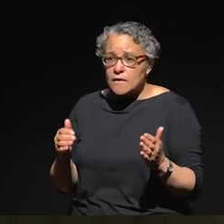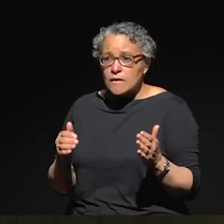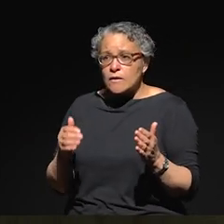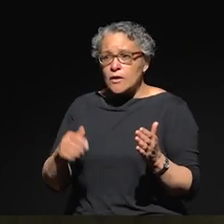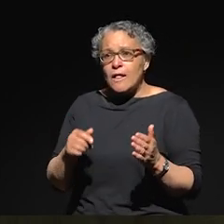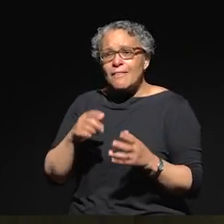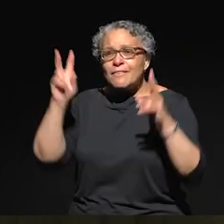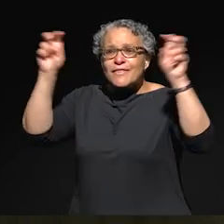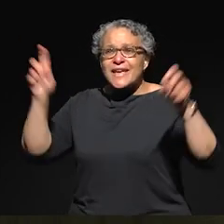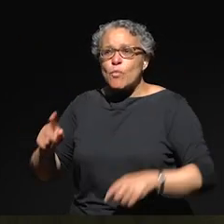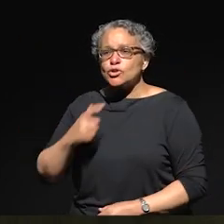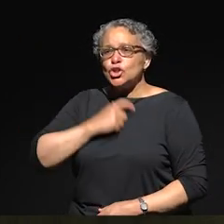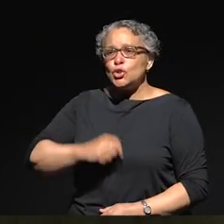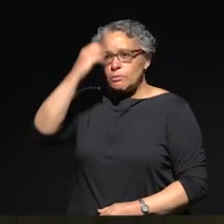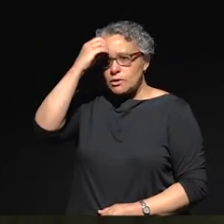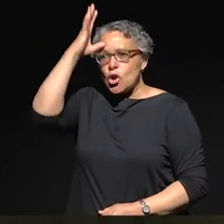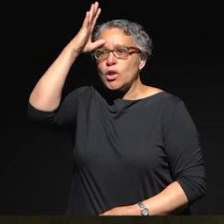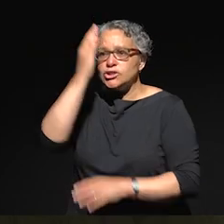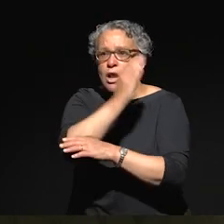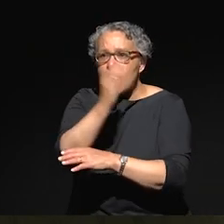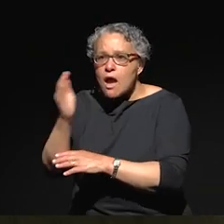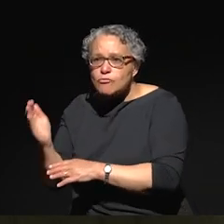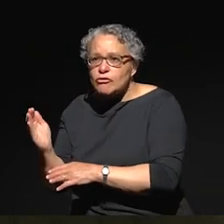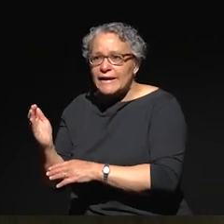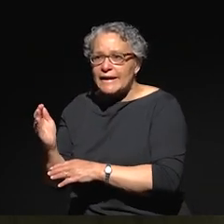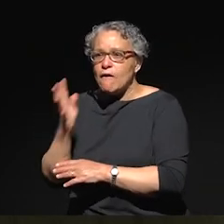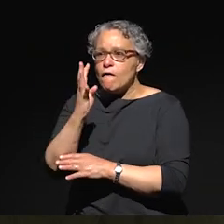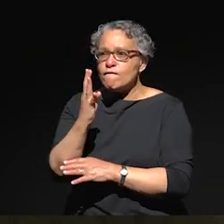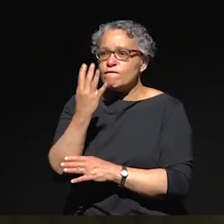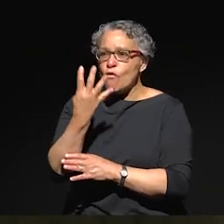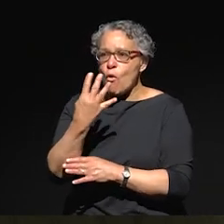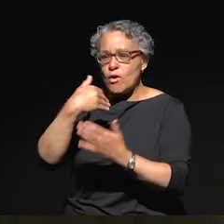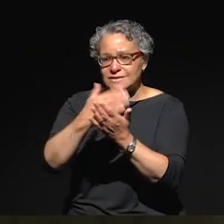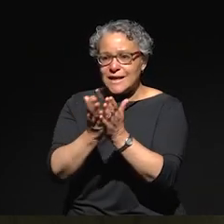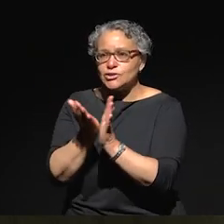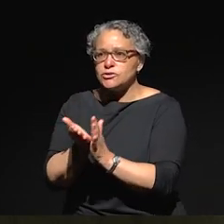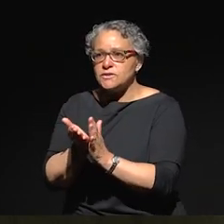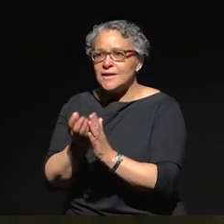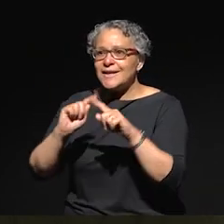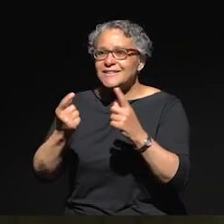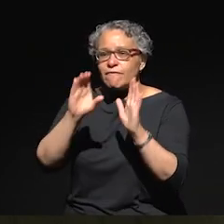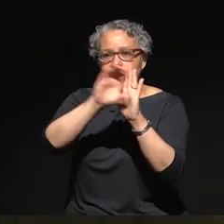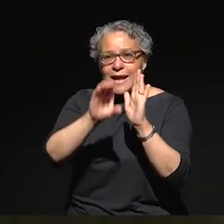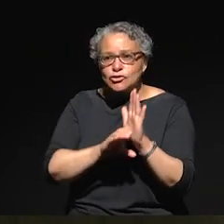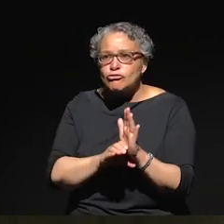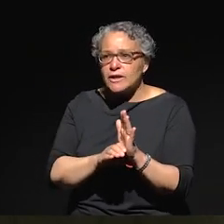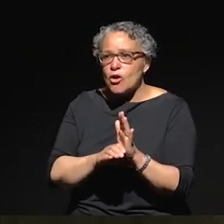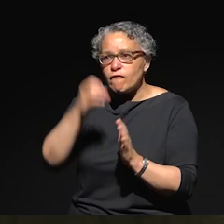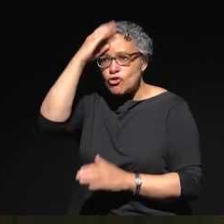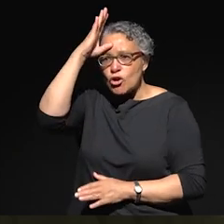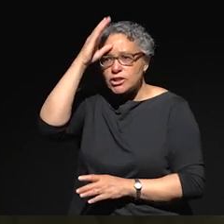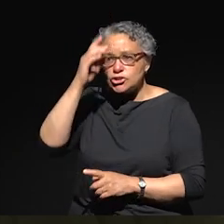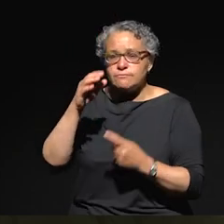knowledge. It's a library, it's divided into four sections, each a category of knowledge. There's